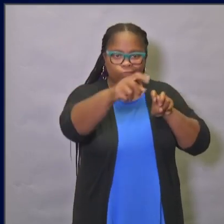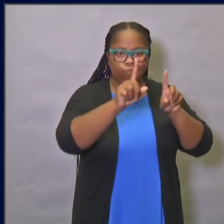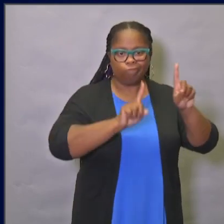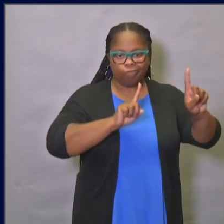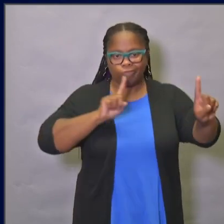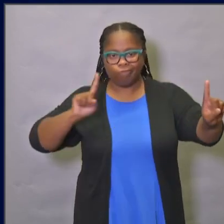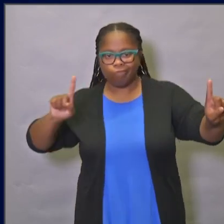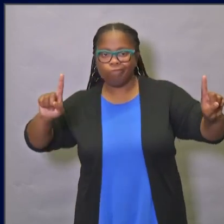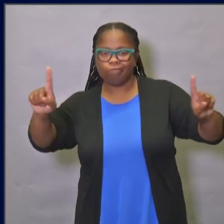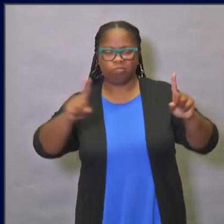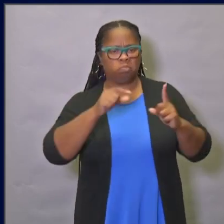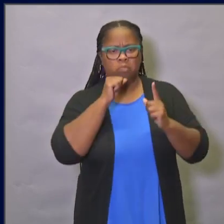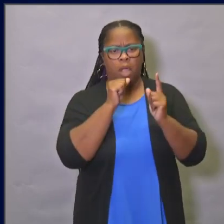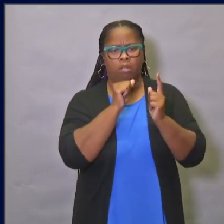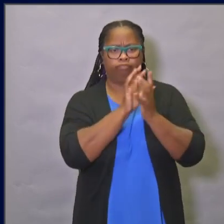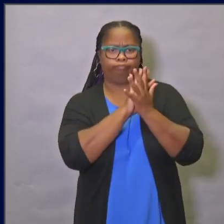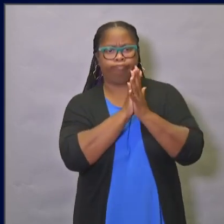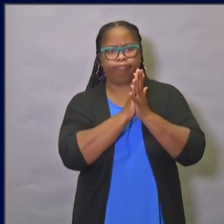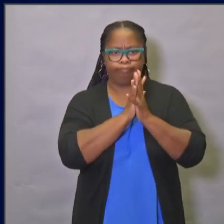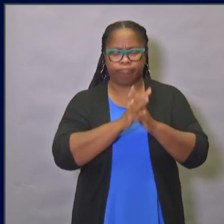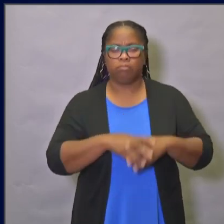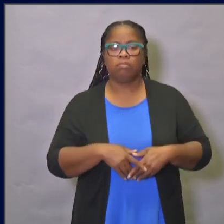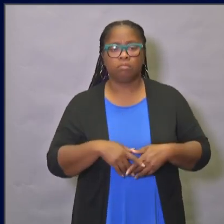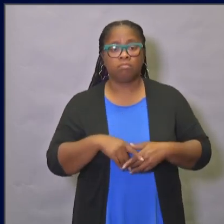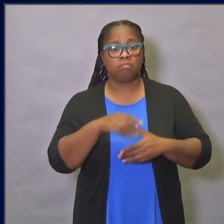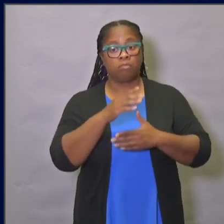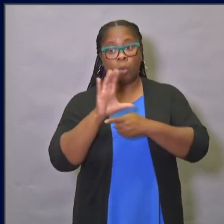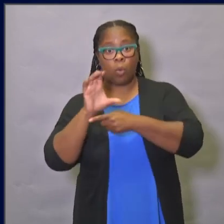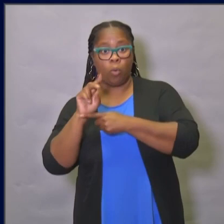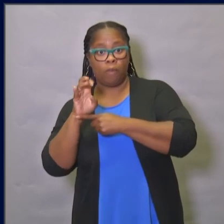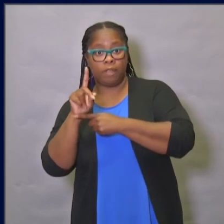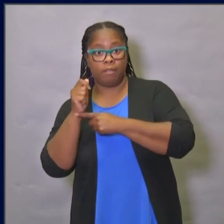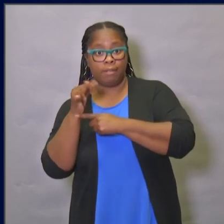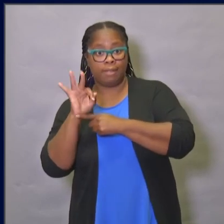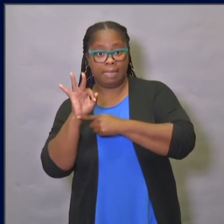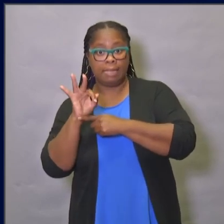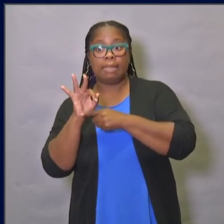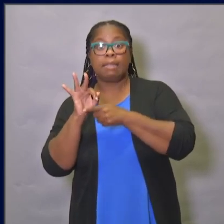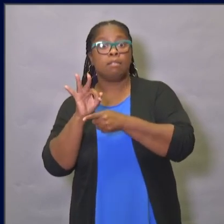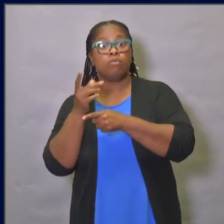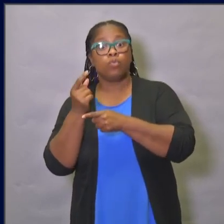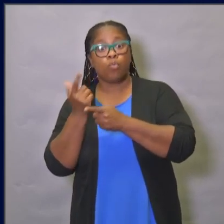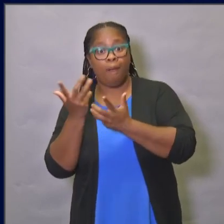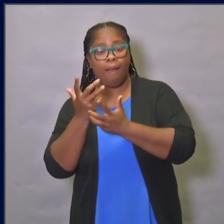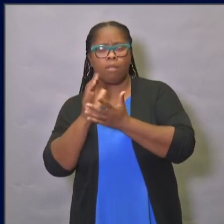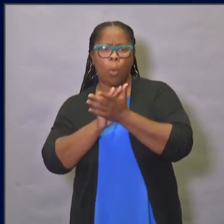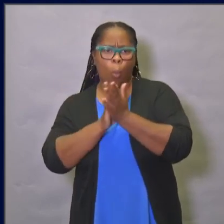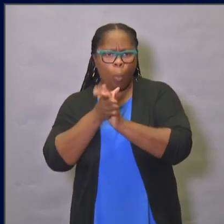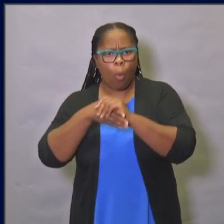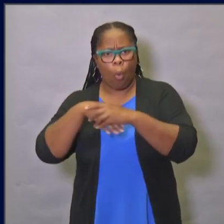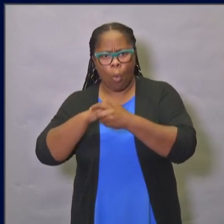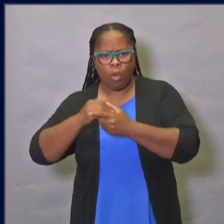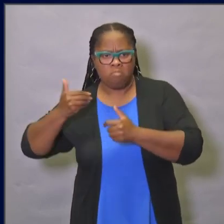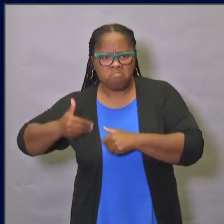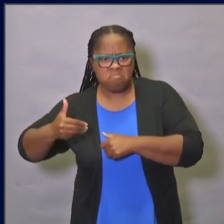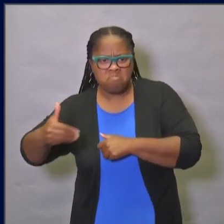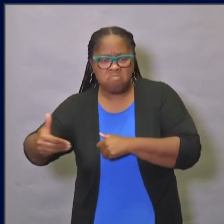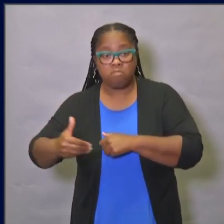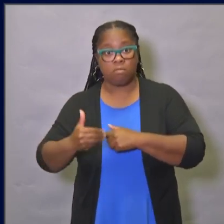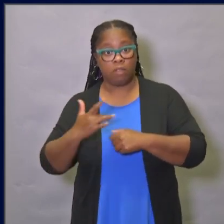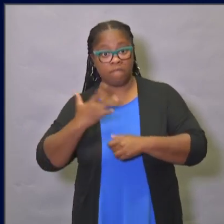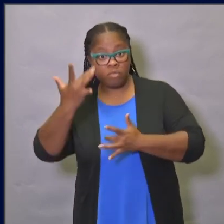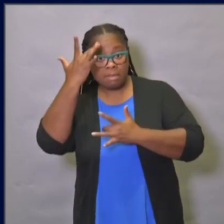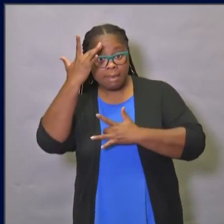we're using to protect ourselves from COVID-19, such as frequent hand washing and staying home when ill, can